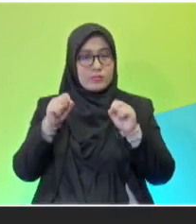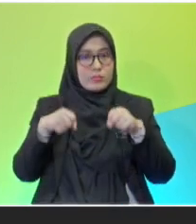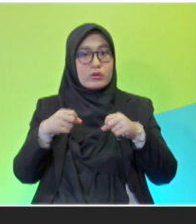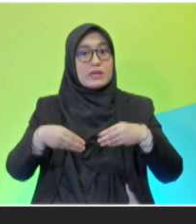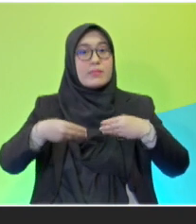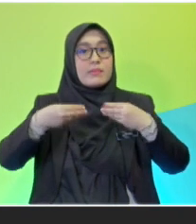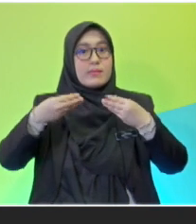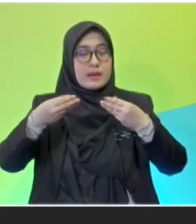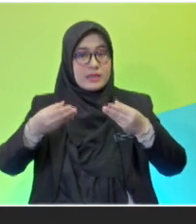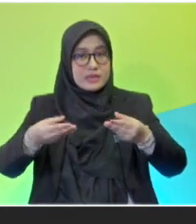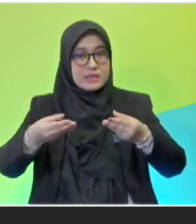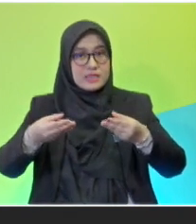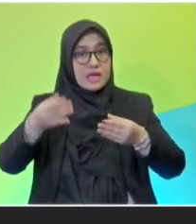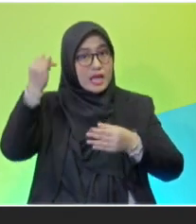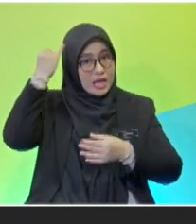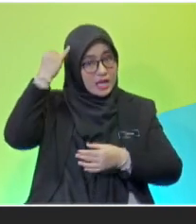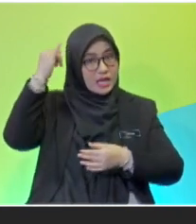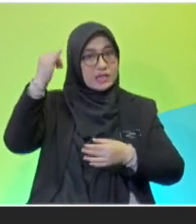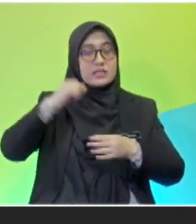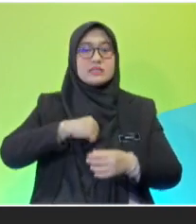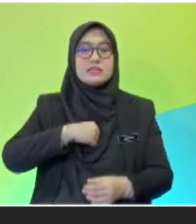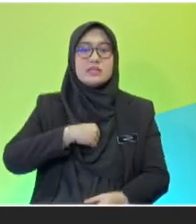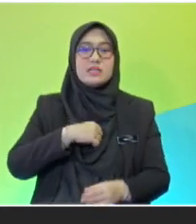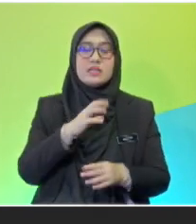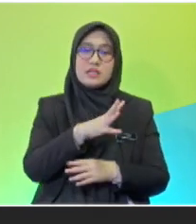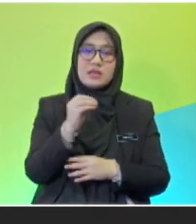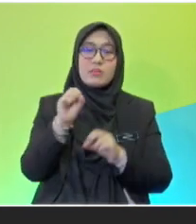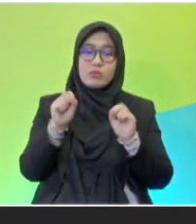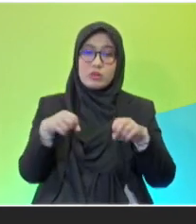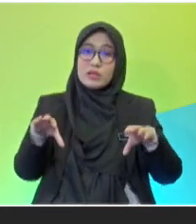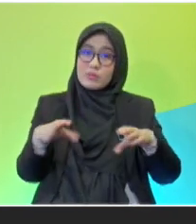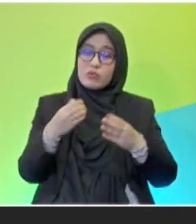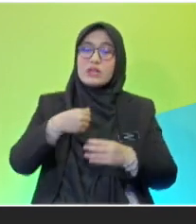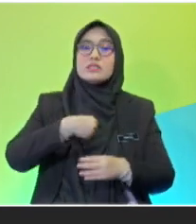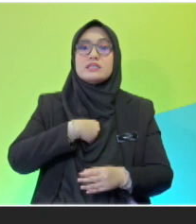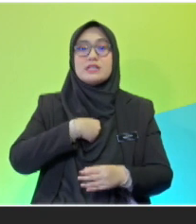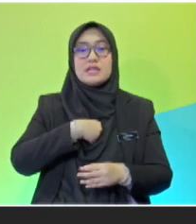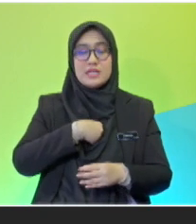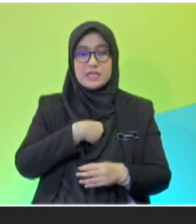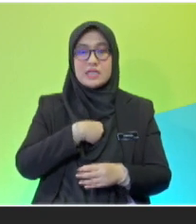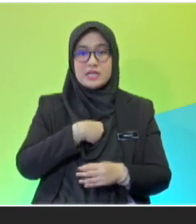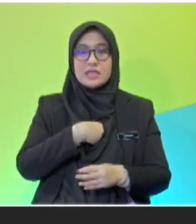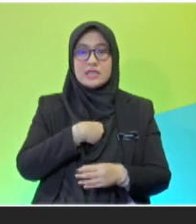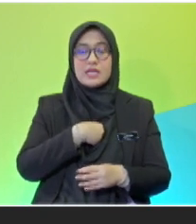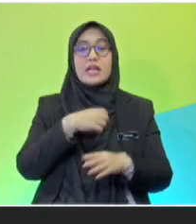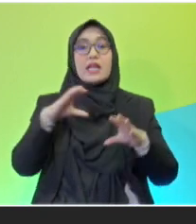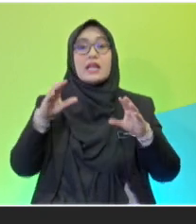own ideas, then, and they are able to do it almost on their own, appropriately, independently, if you look